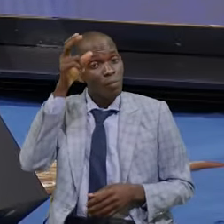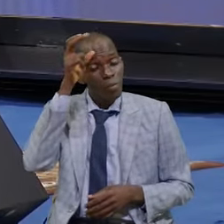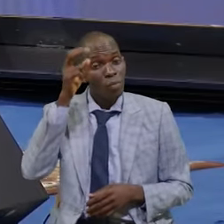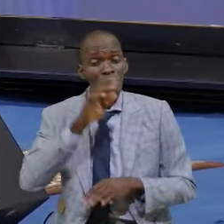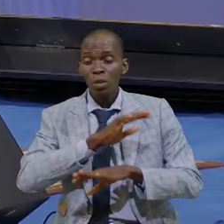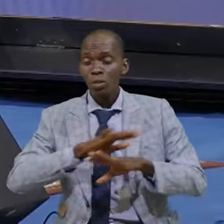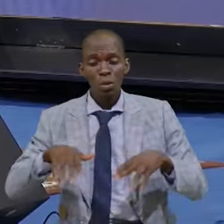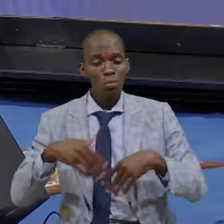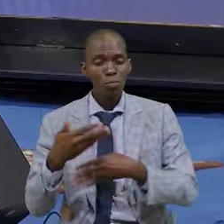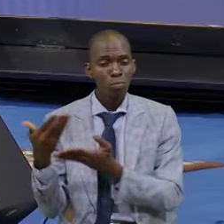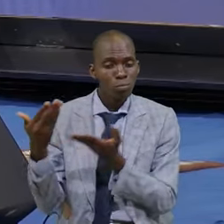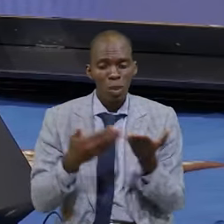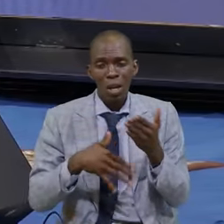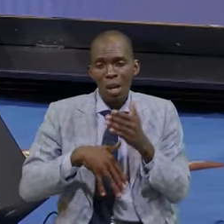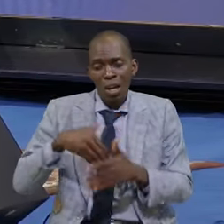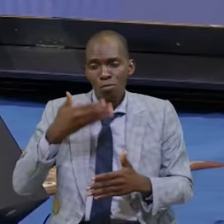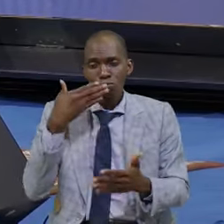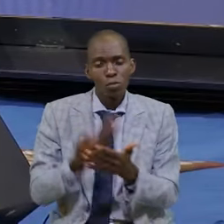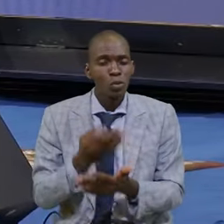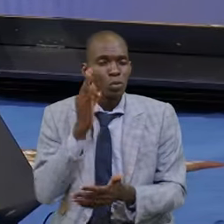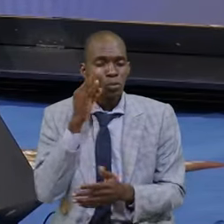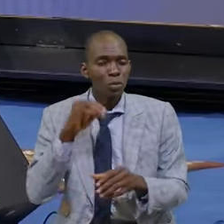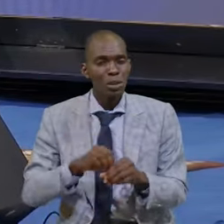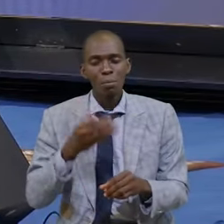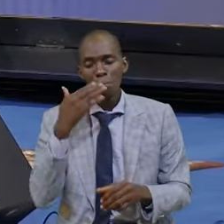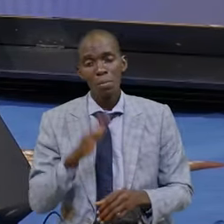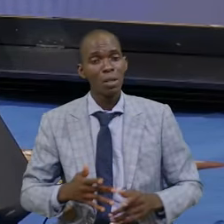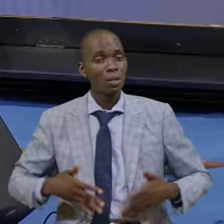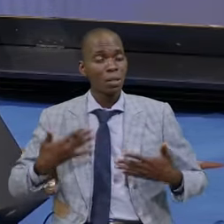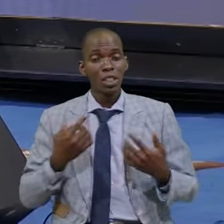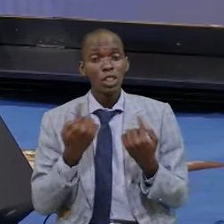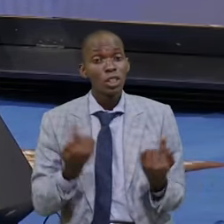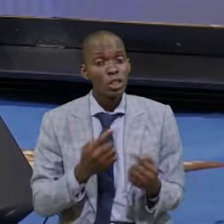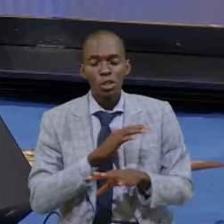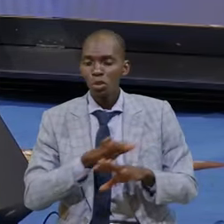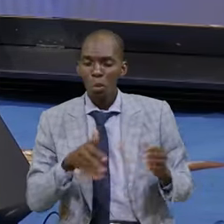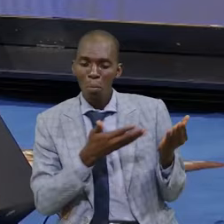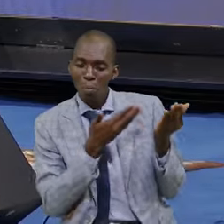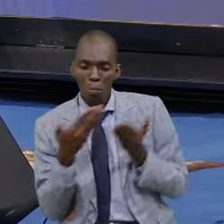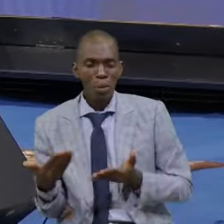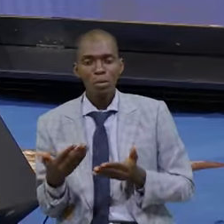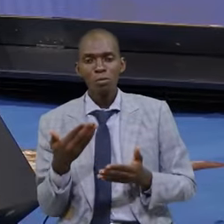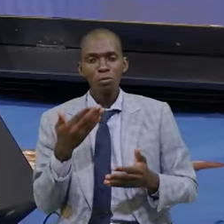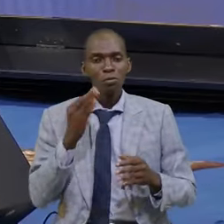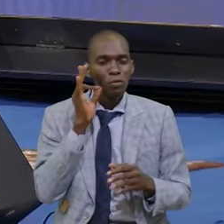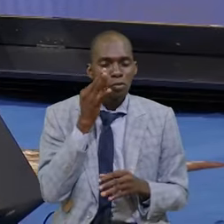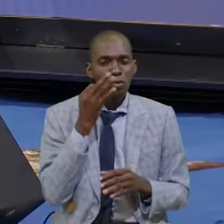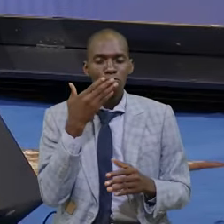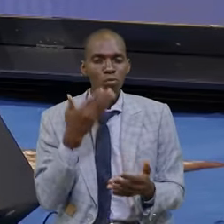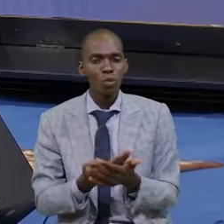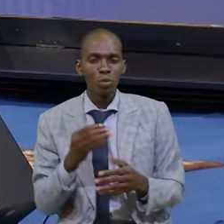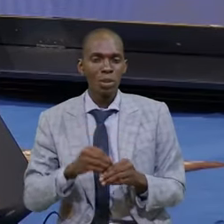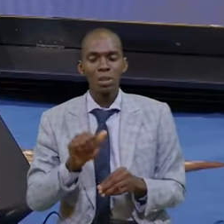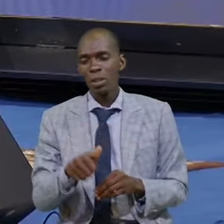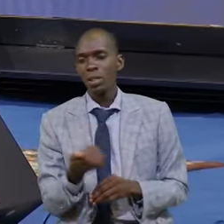good fruit in any life. Sin does not produce any good fruit in any life. Substance,